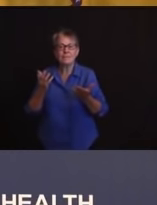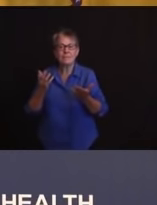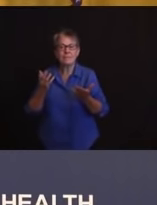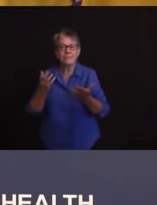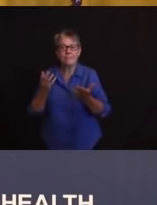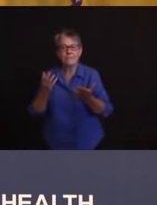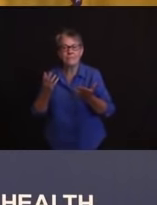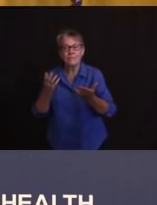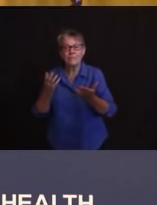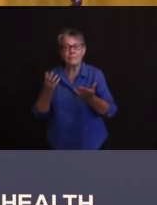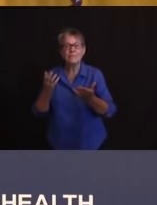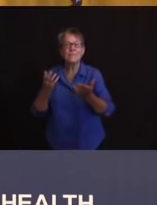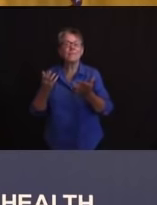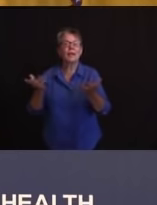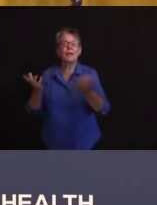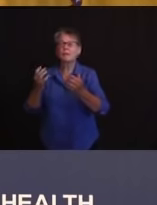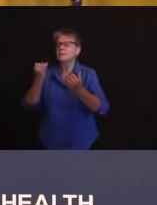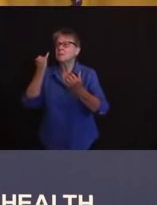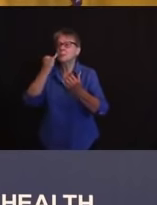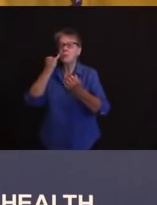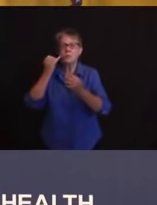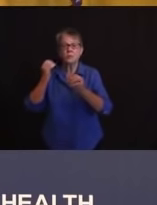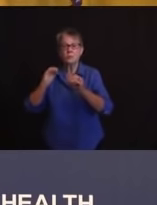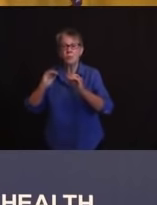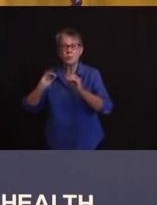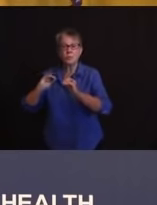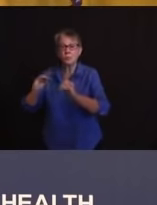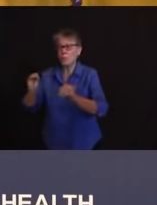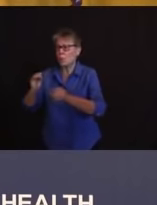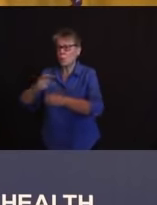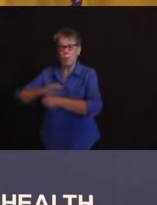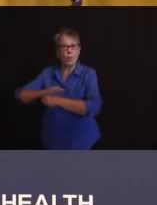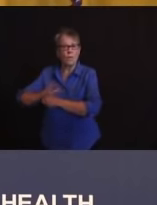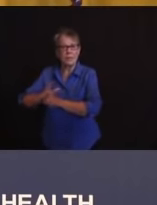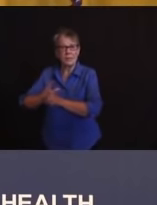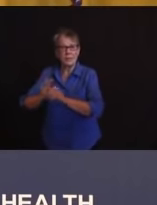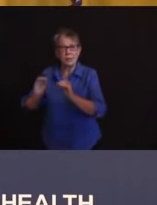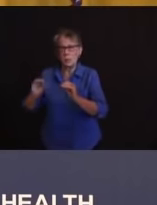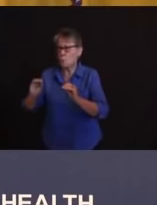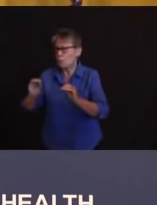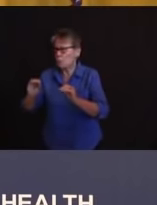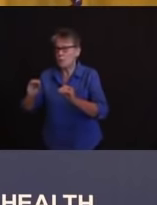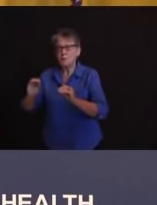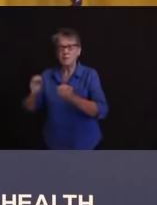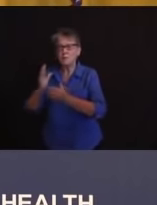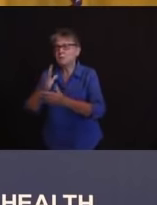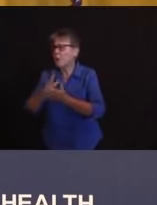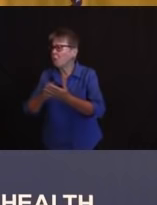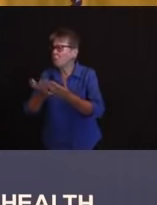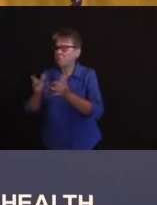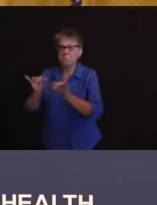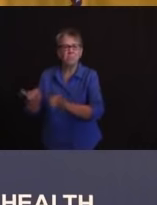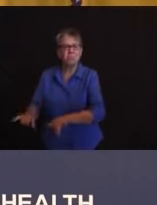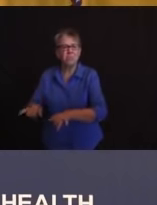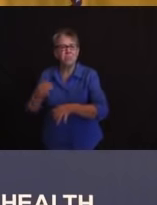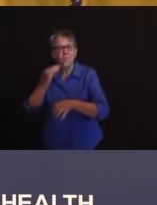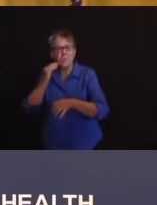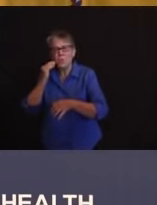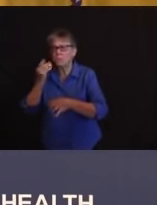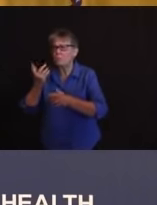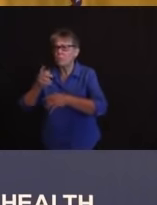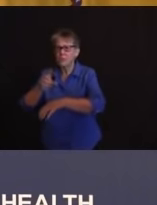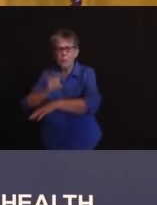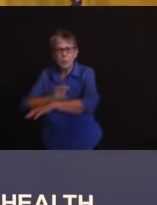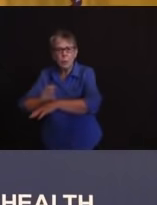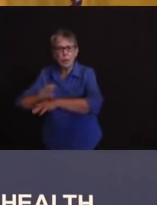kids in our state where the hot meal, the one reliable meal, maybe two reliable meals are through school. So getting all of the above right is